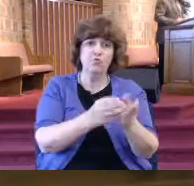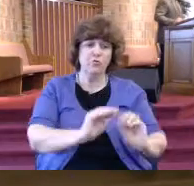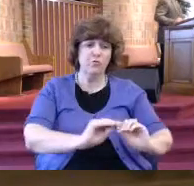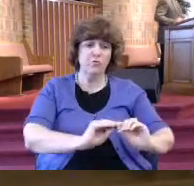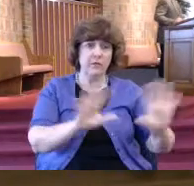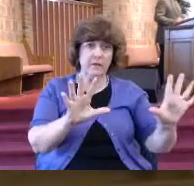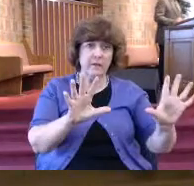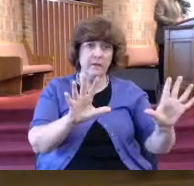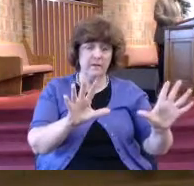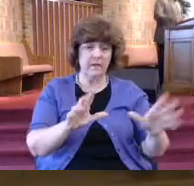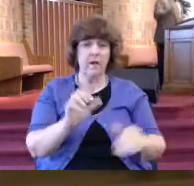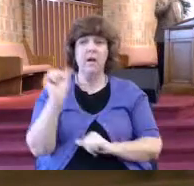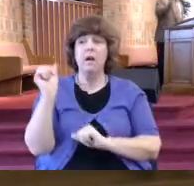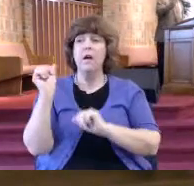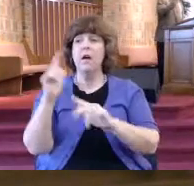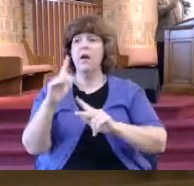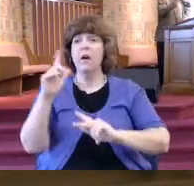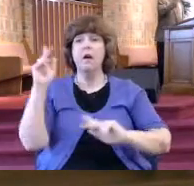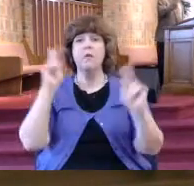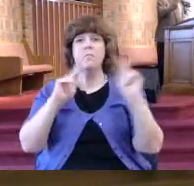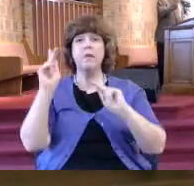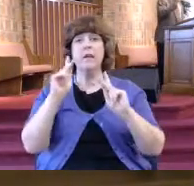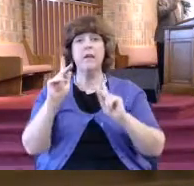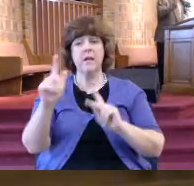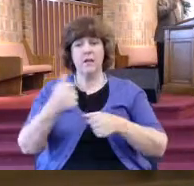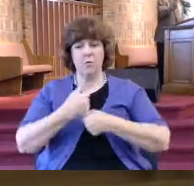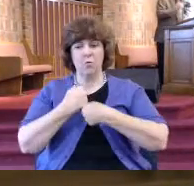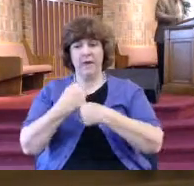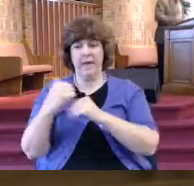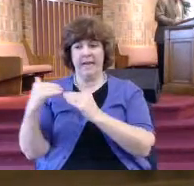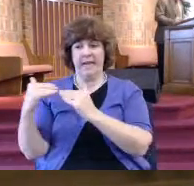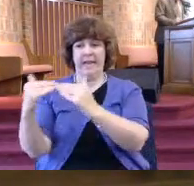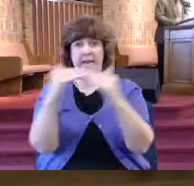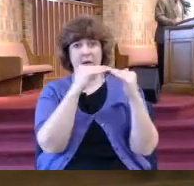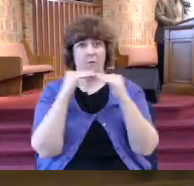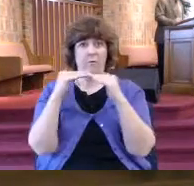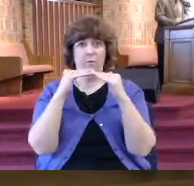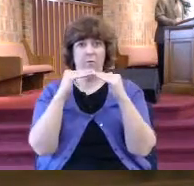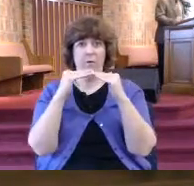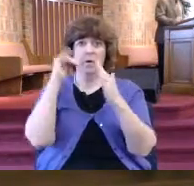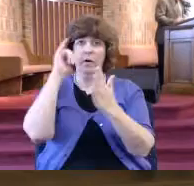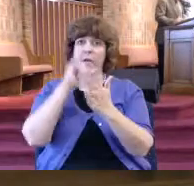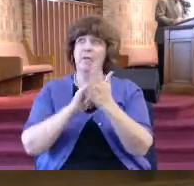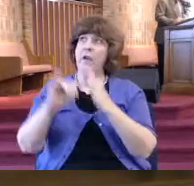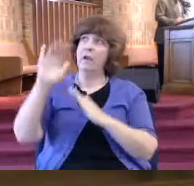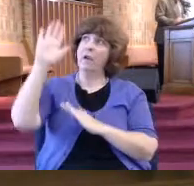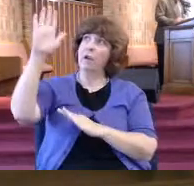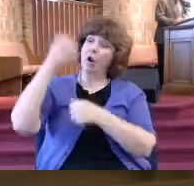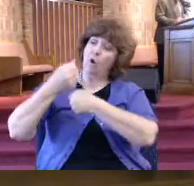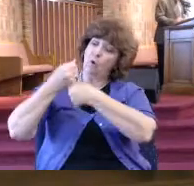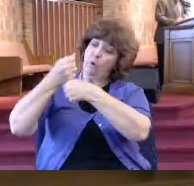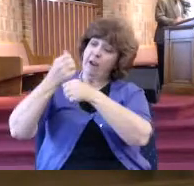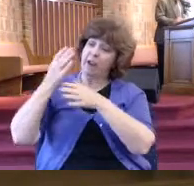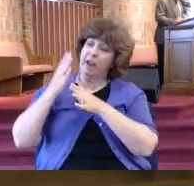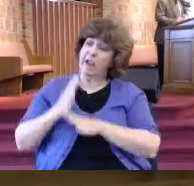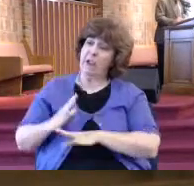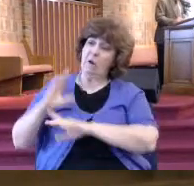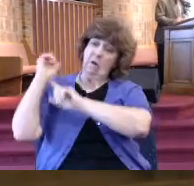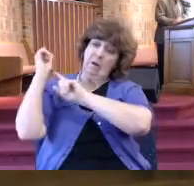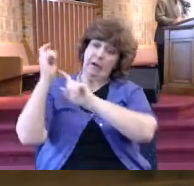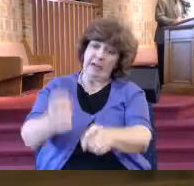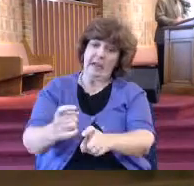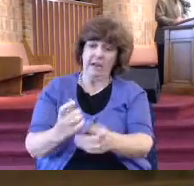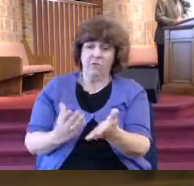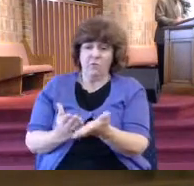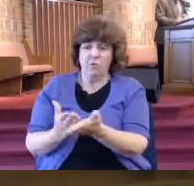they are endowed by their Creator with certain unalienable rights, that among